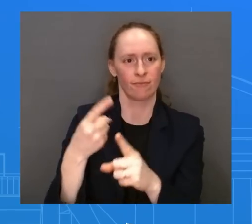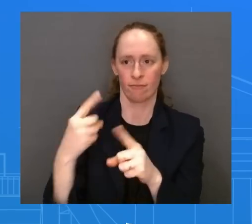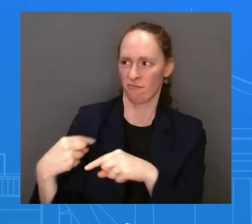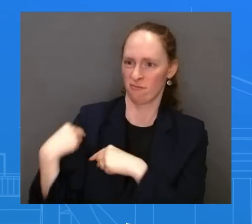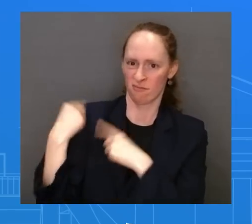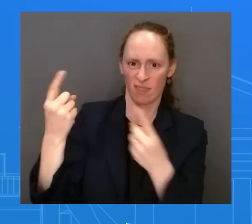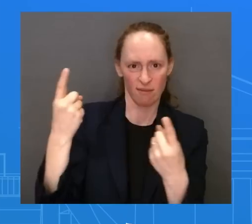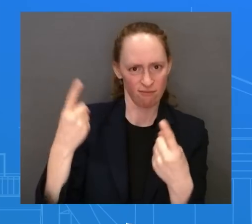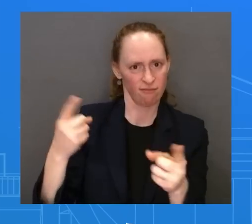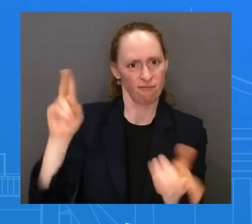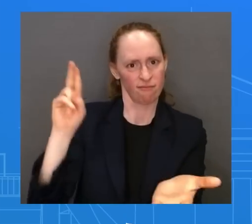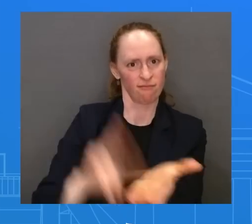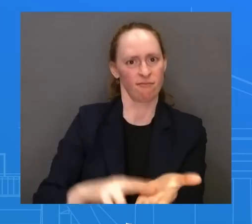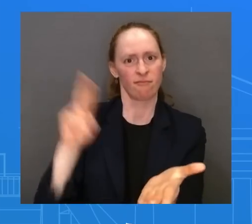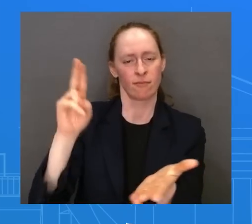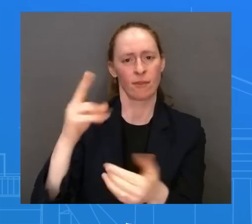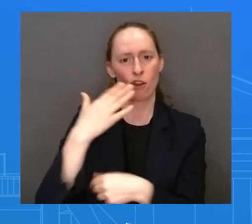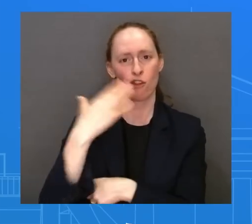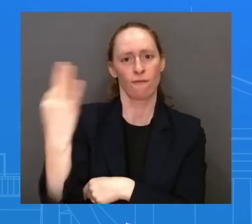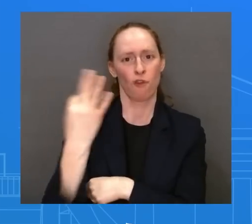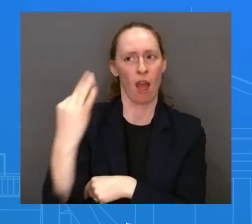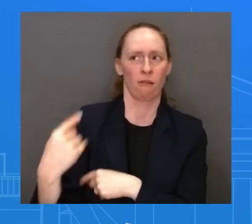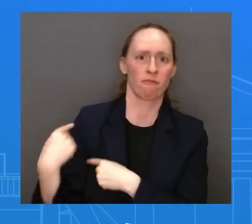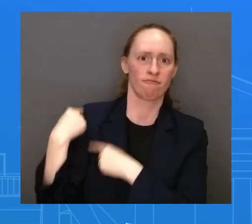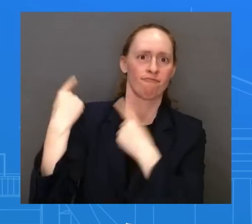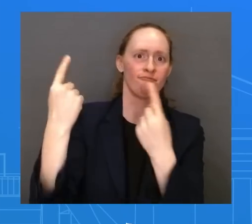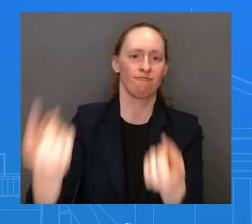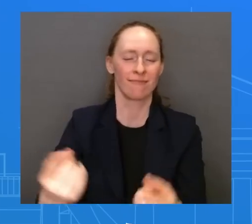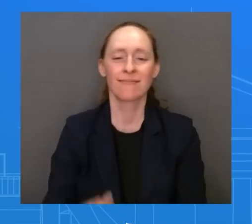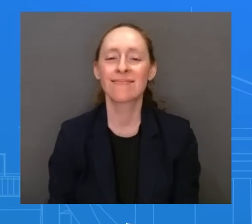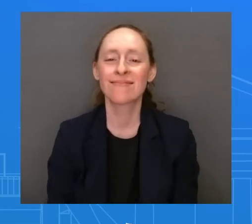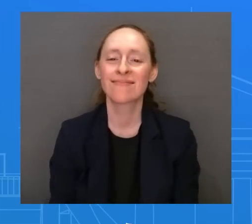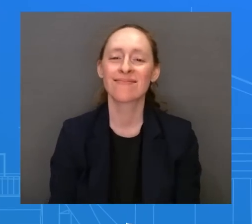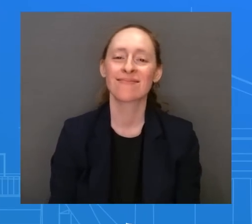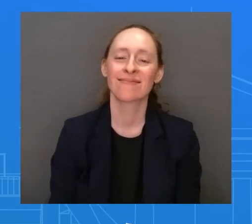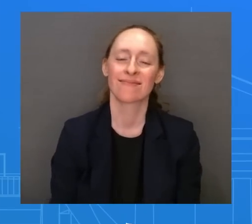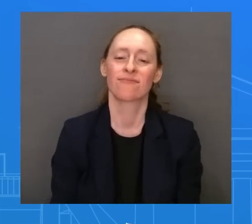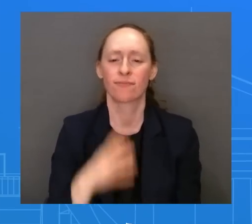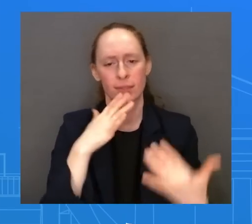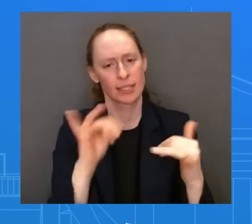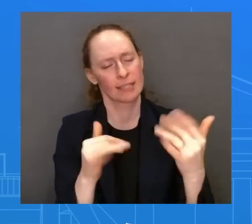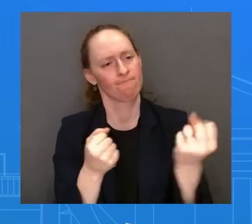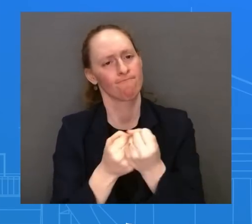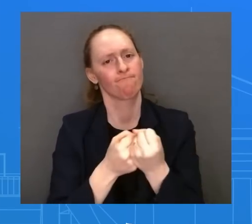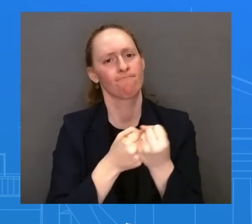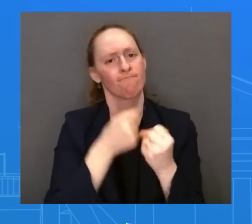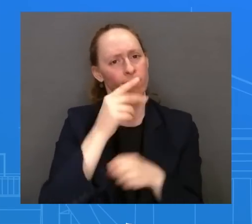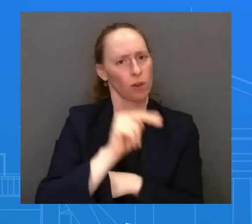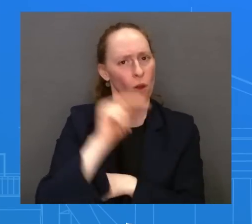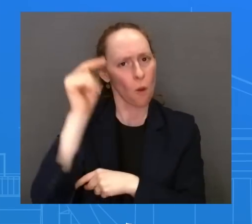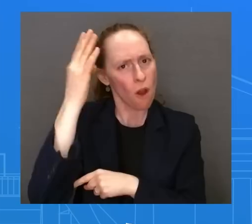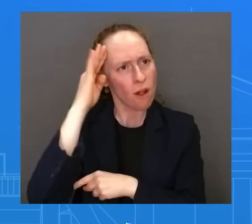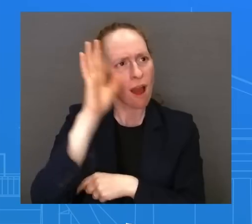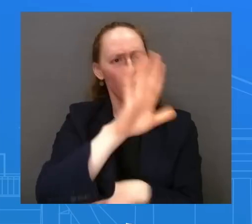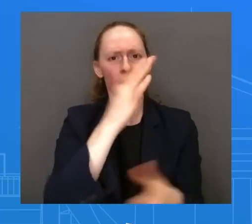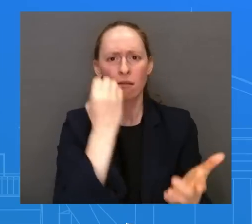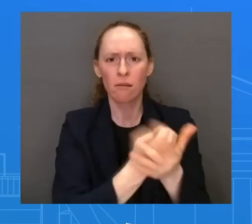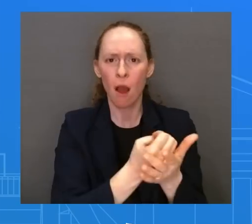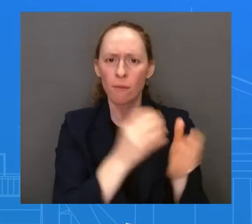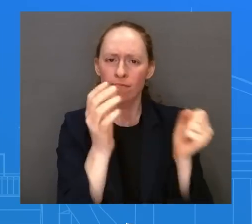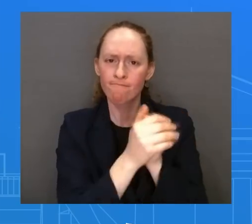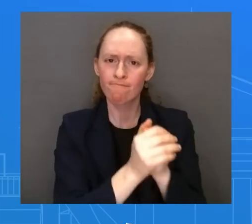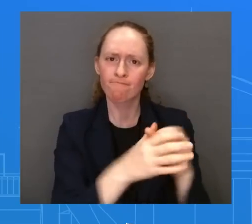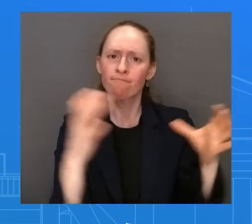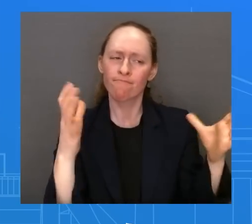States to support Northern Ireland's vast economic potential to the benefit of all communities the president will then travel to Ireland